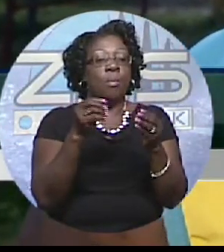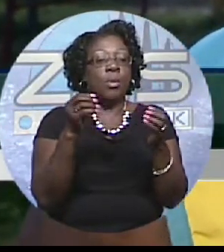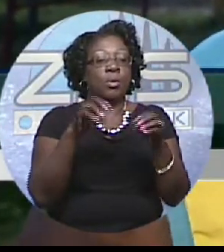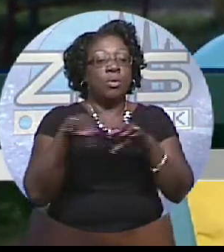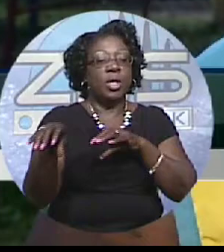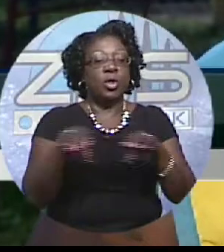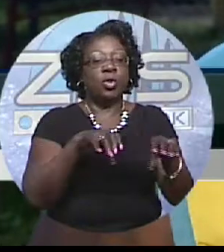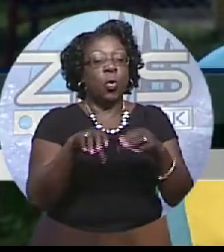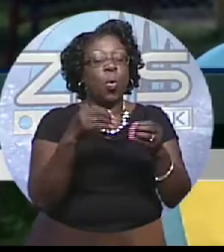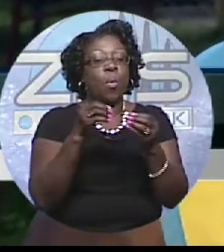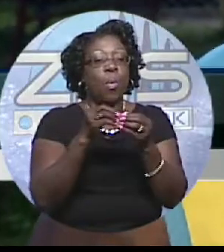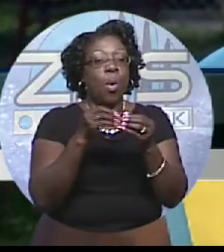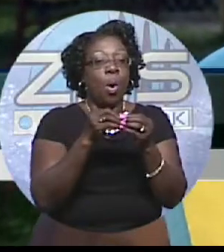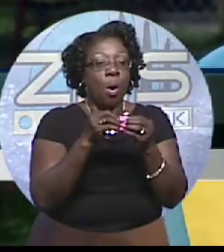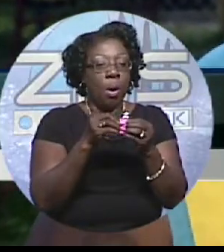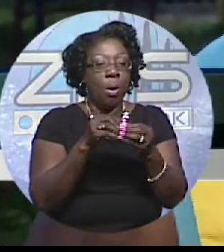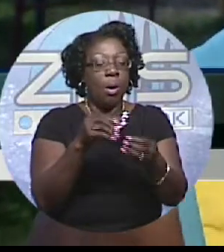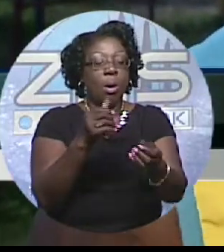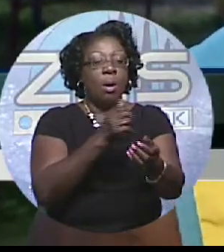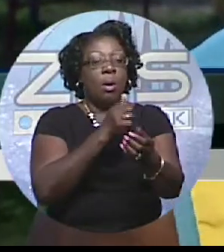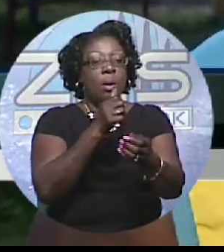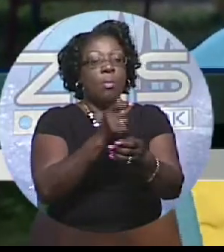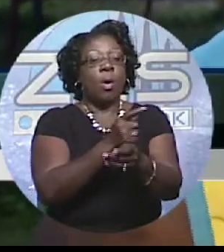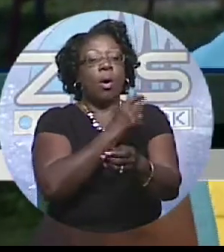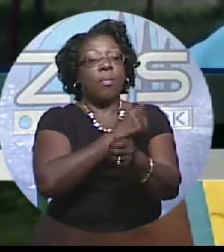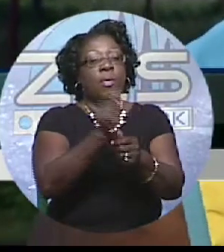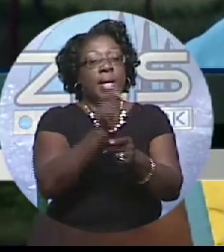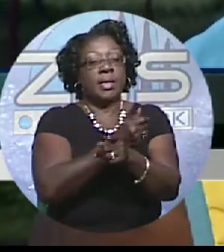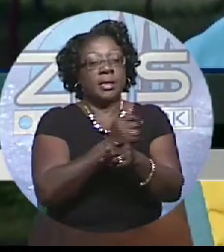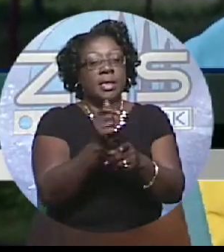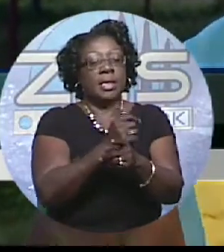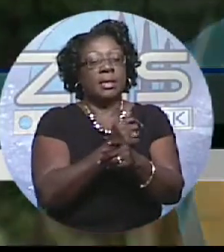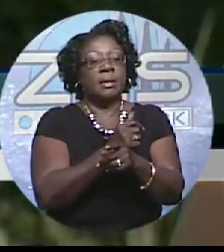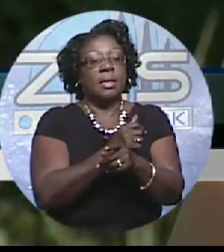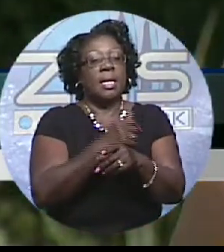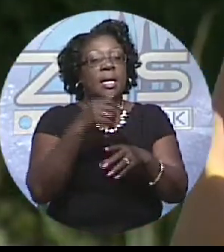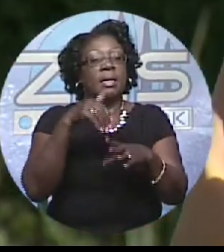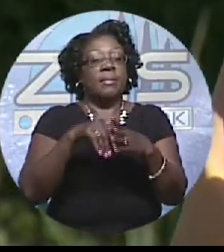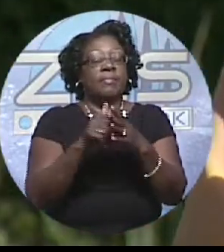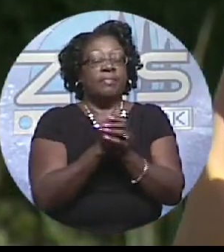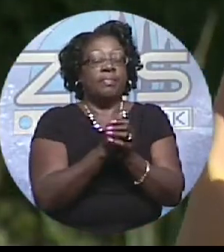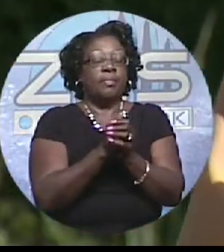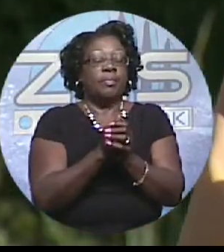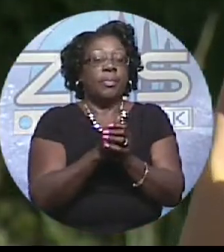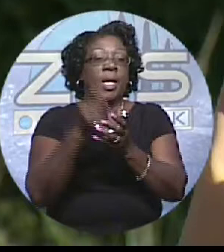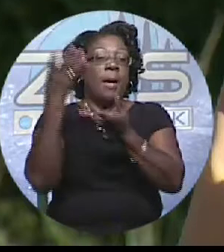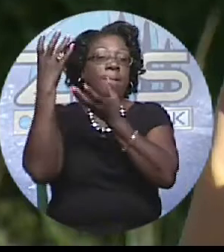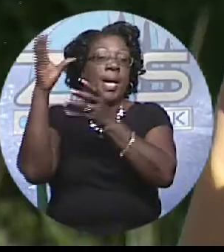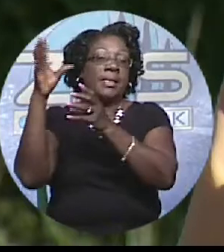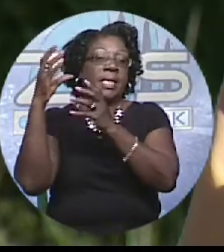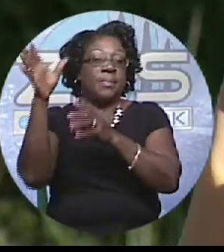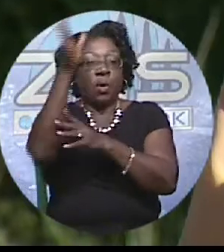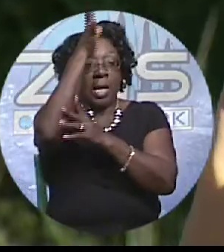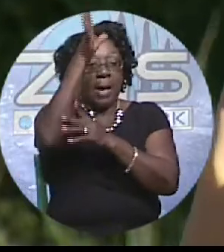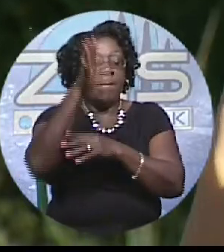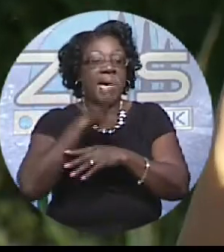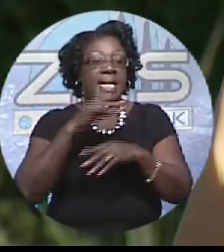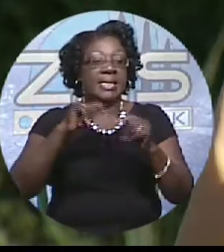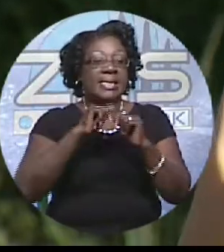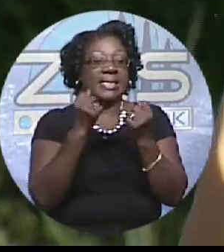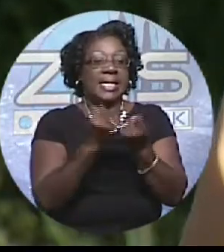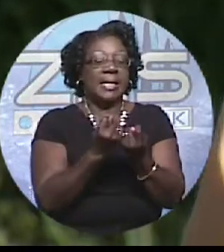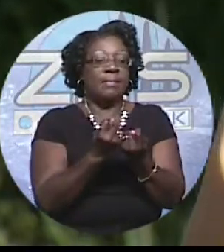stuff, getting down to Cuba, getting down to Miami, getting some fights. Switching to basketball, our men's national basketball